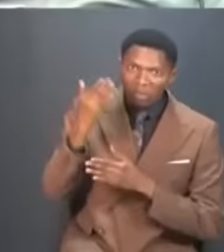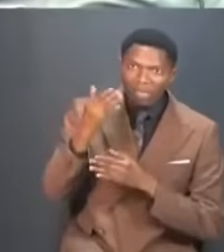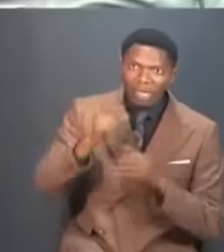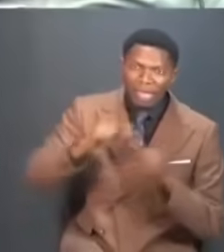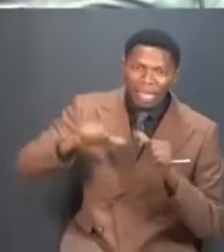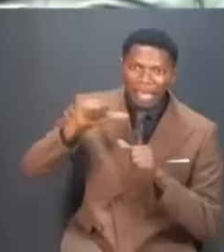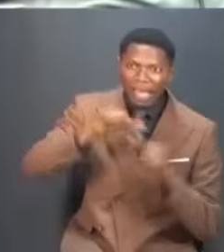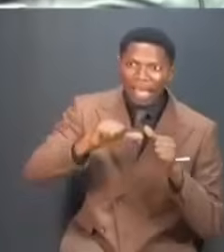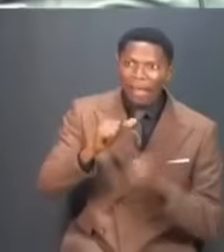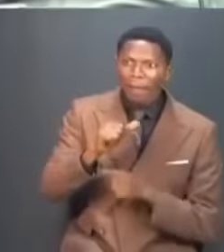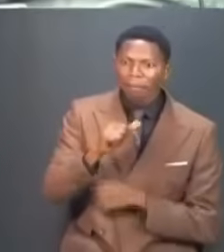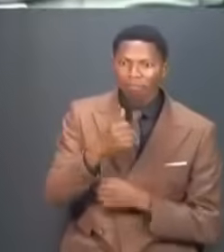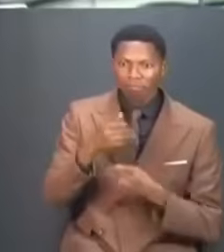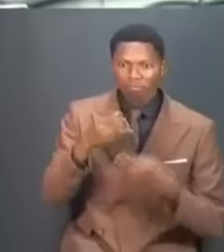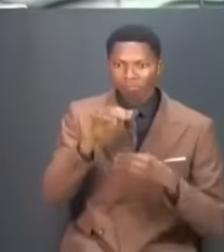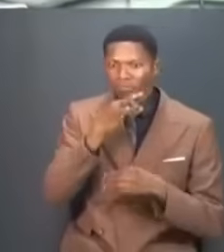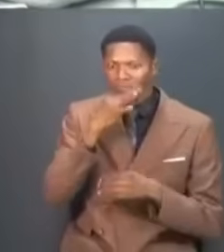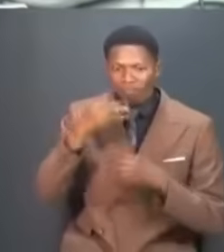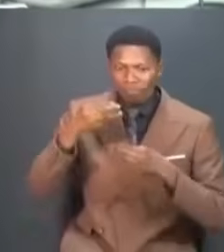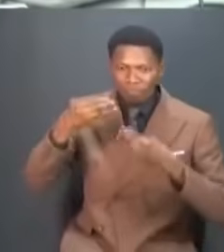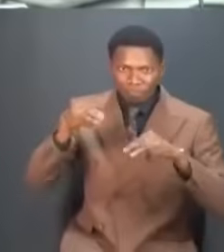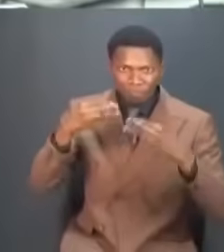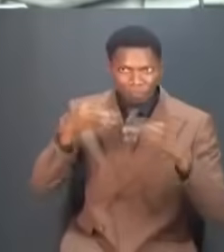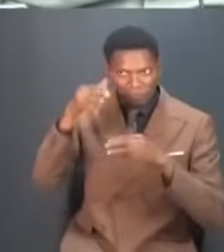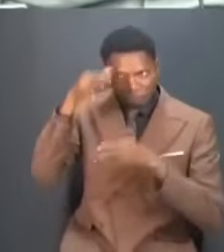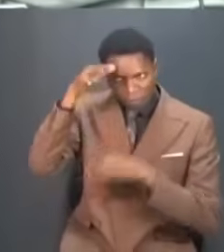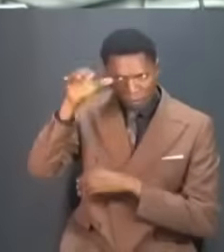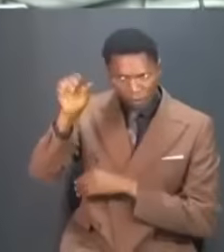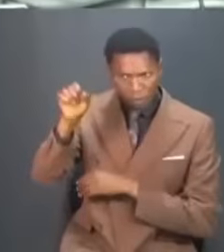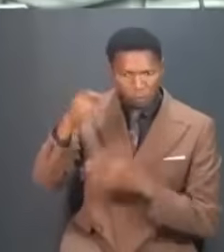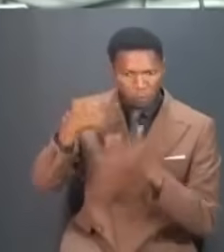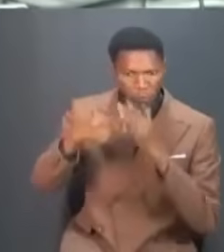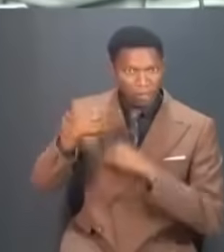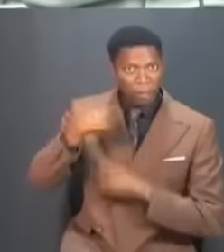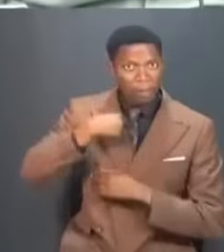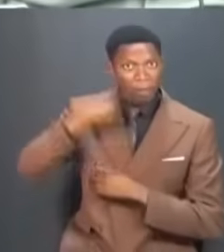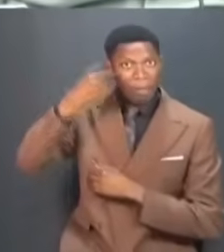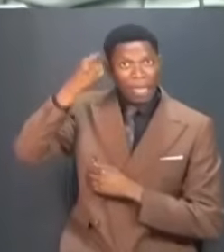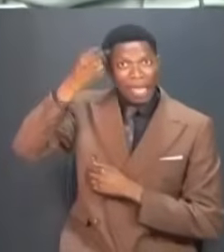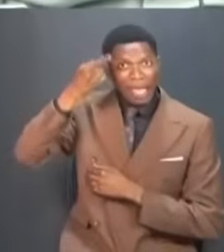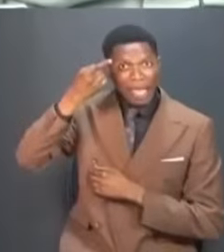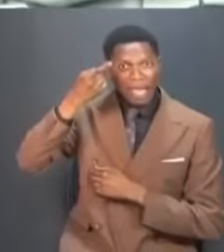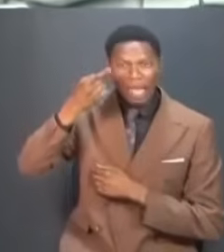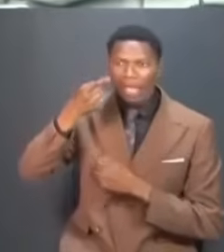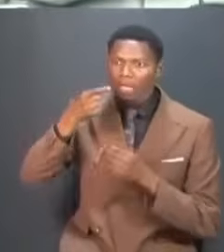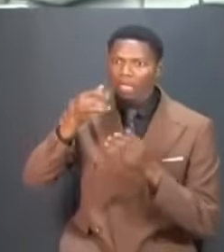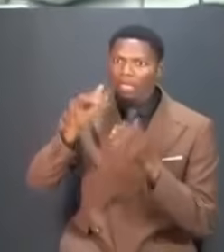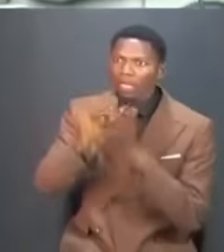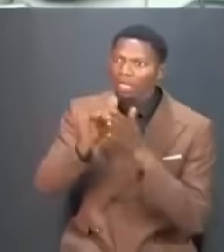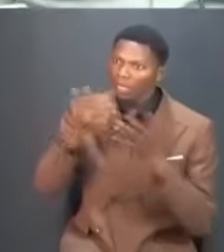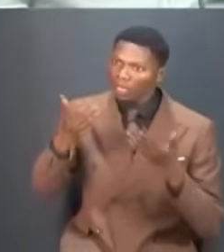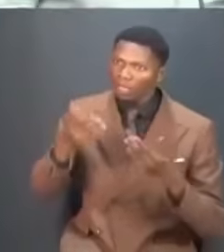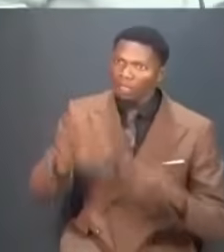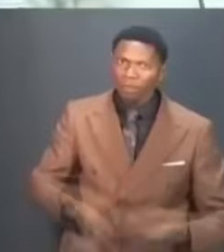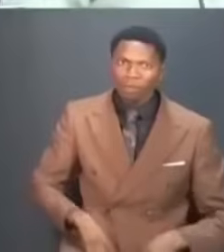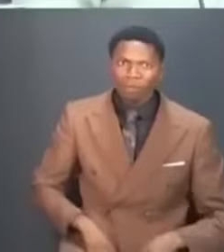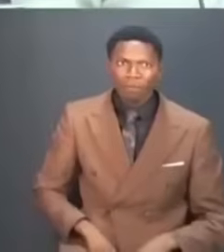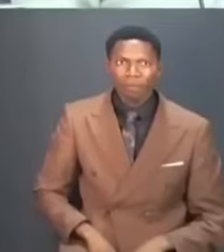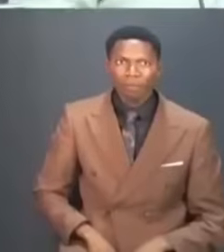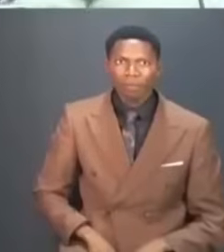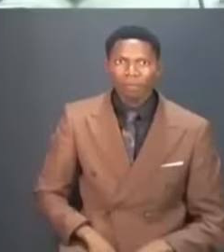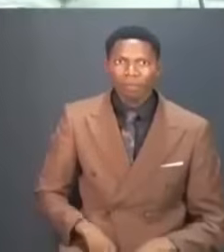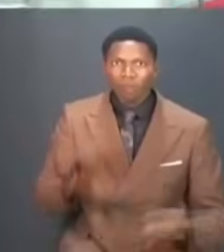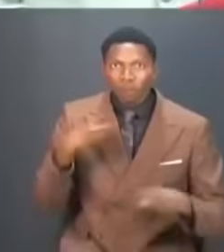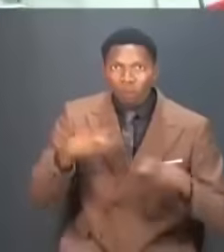market concepts. And the understanding I get from what the minister says is that the problem we have